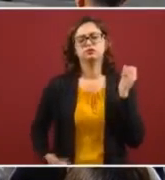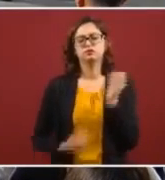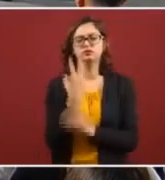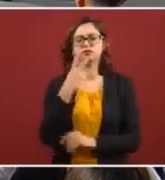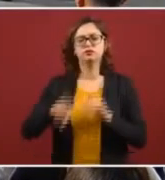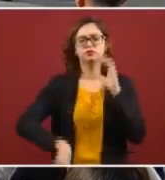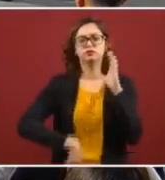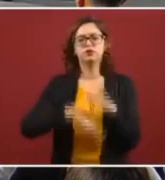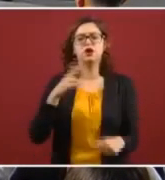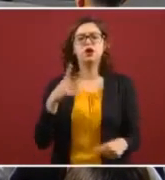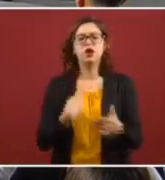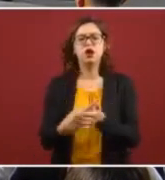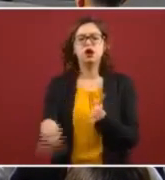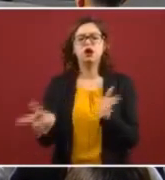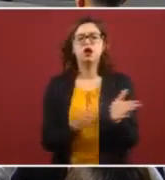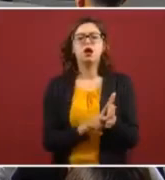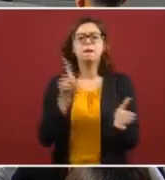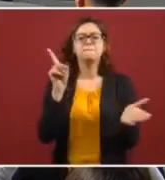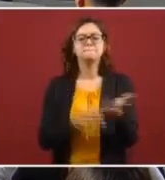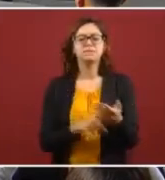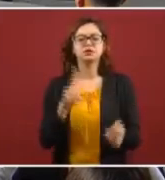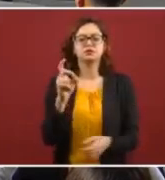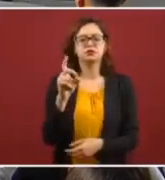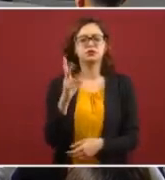1,039 plazas for the